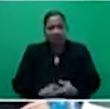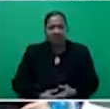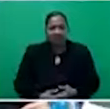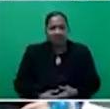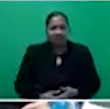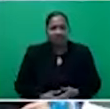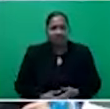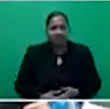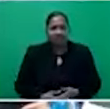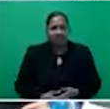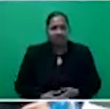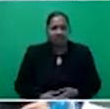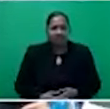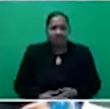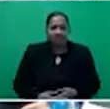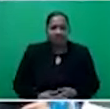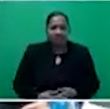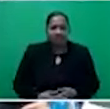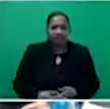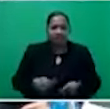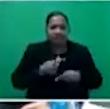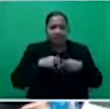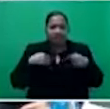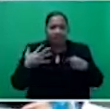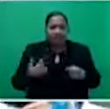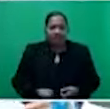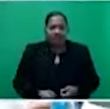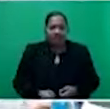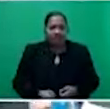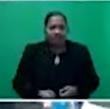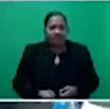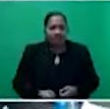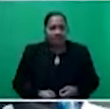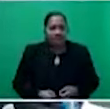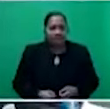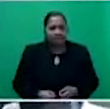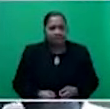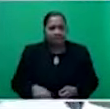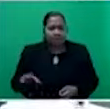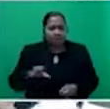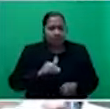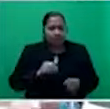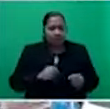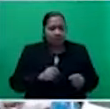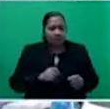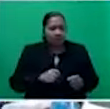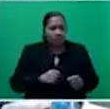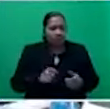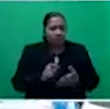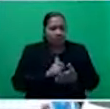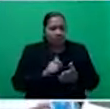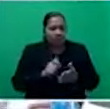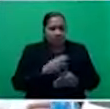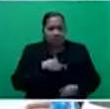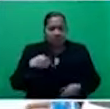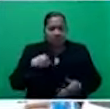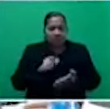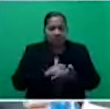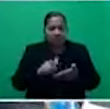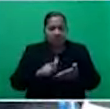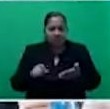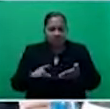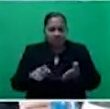their weight around. We had right from after 1987, ministers writing on the back of A4 paper saying, give this person a